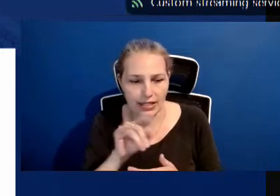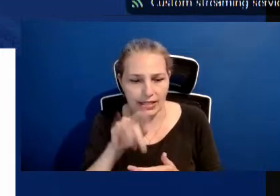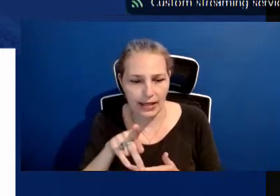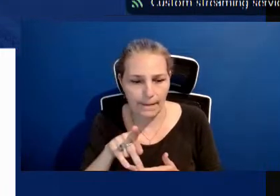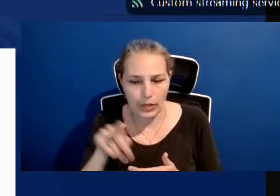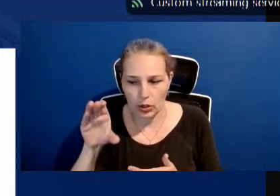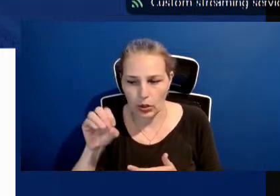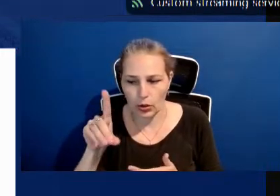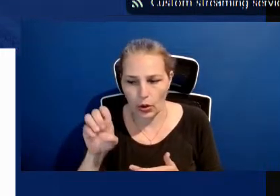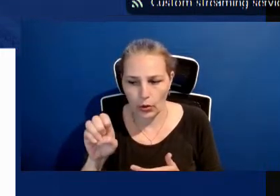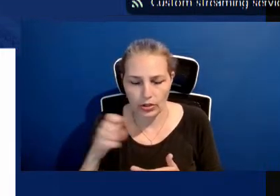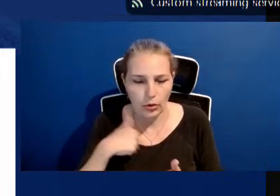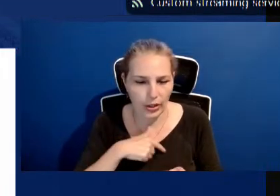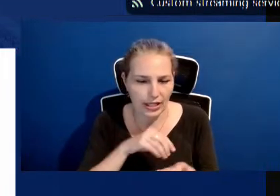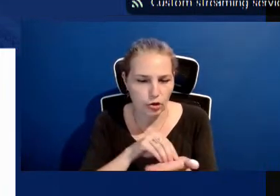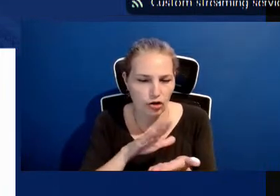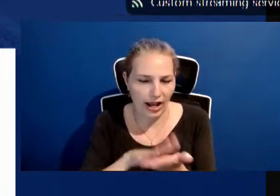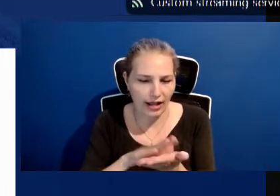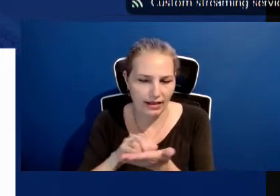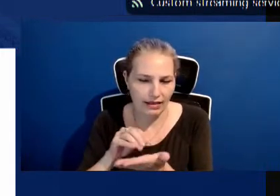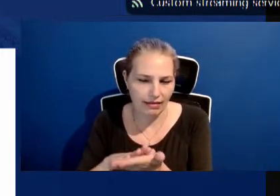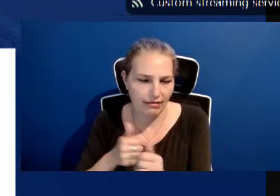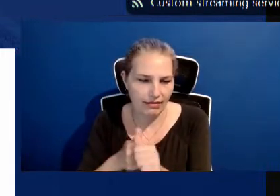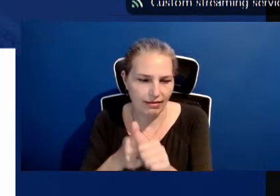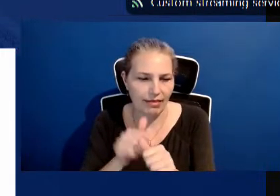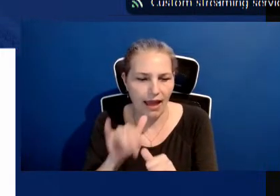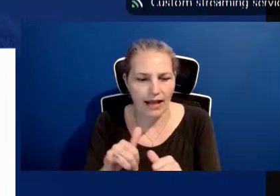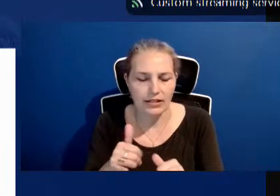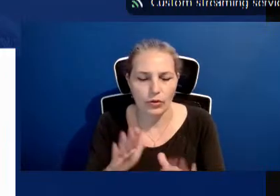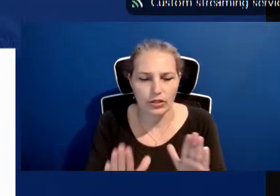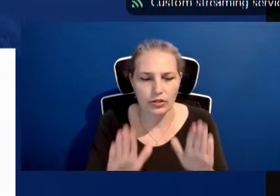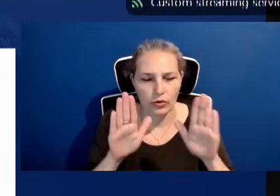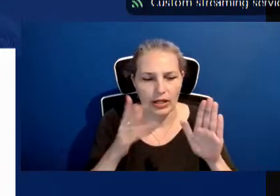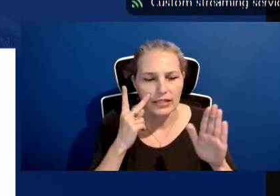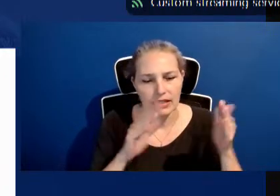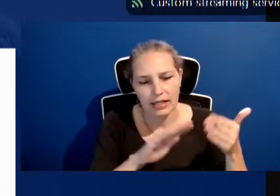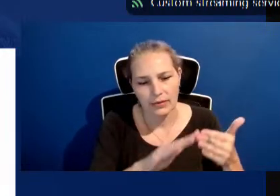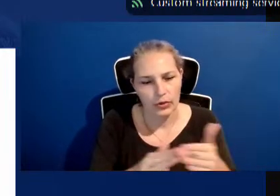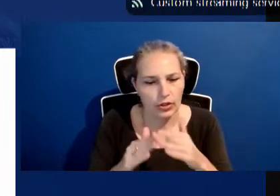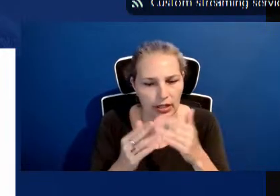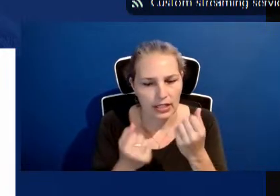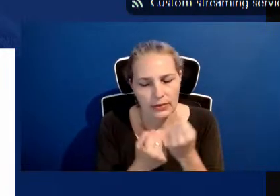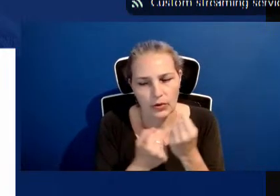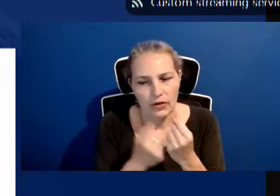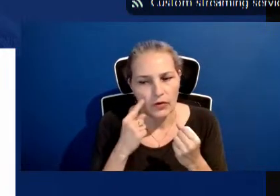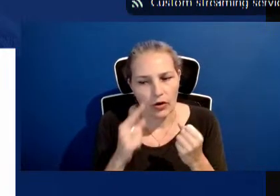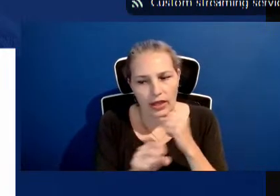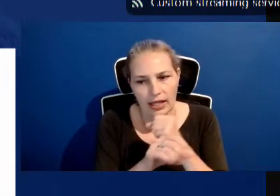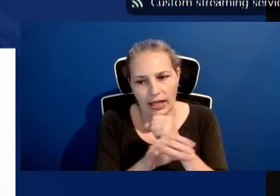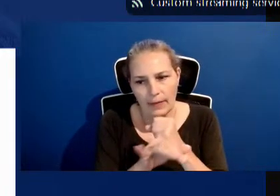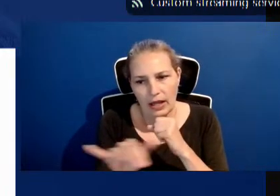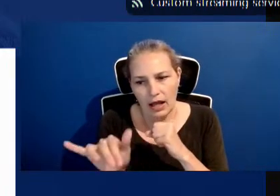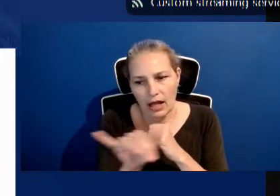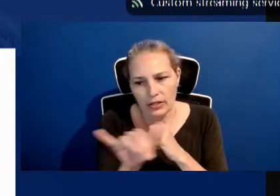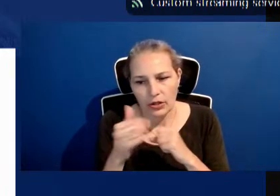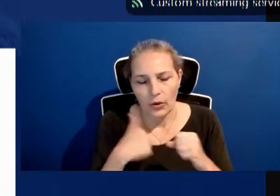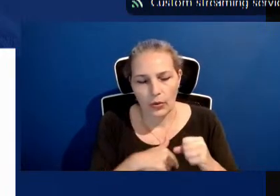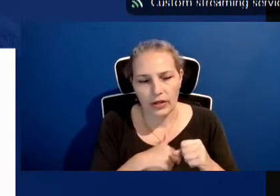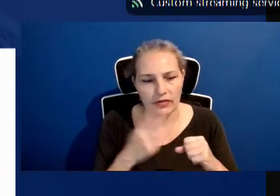are able to track that as well. So it's really great to see community support towards the campaign. We also seen